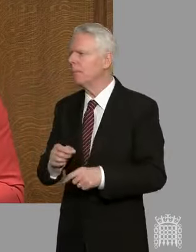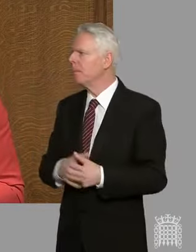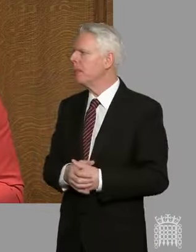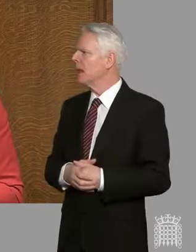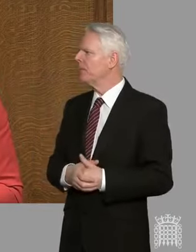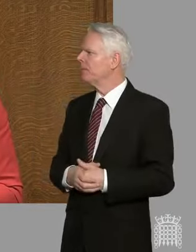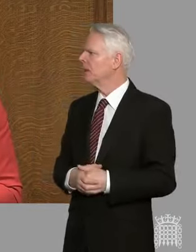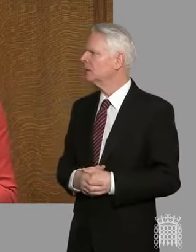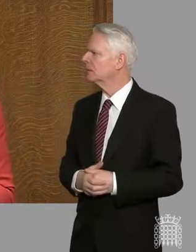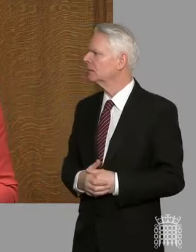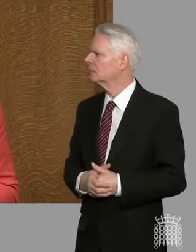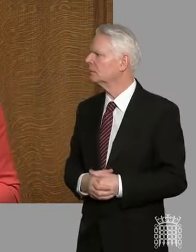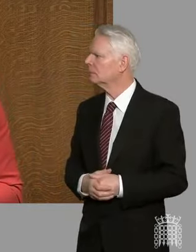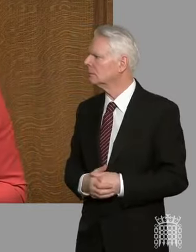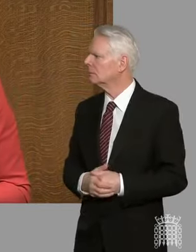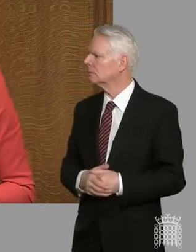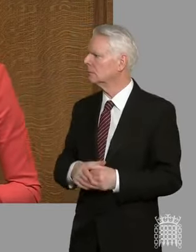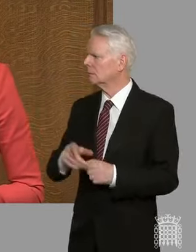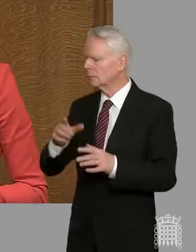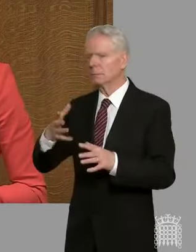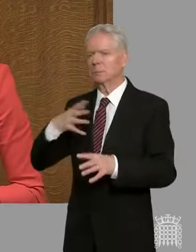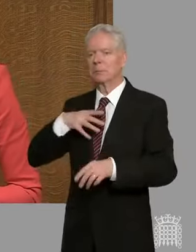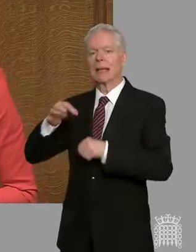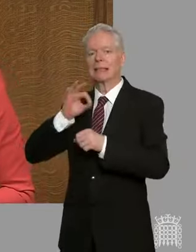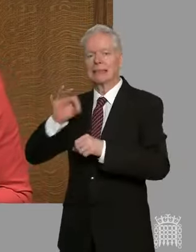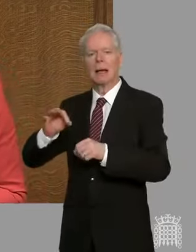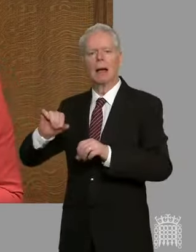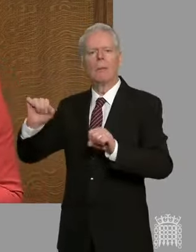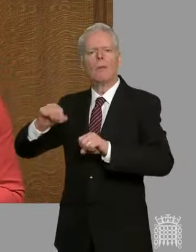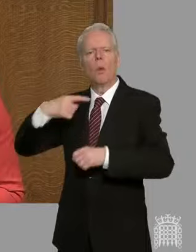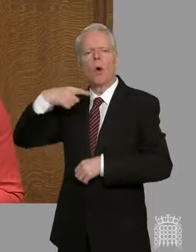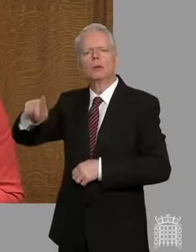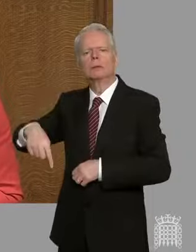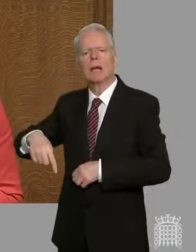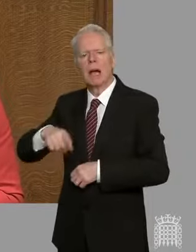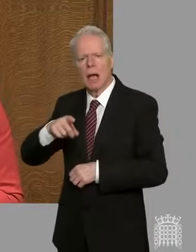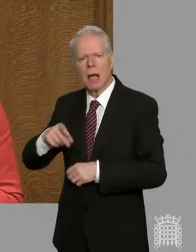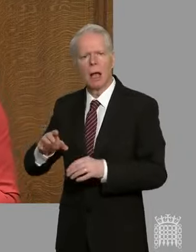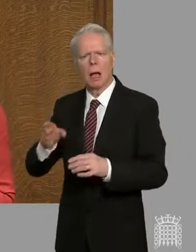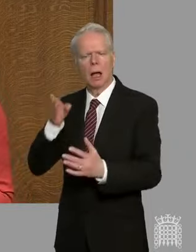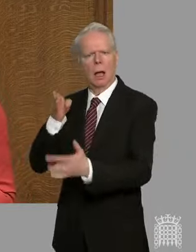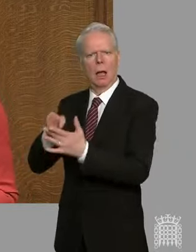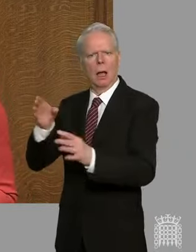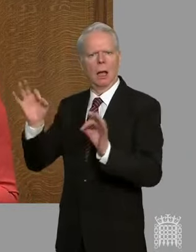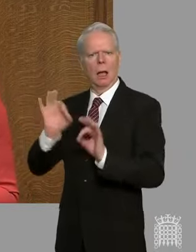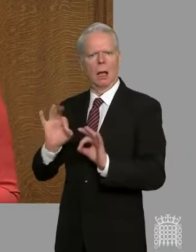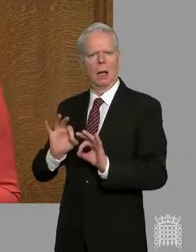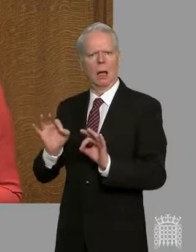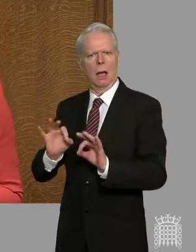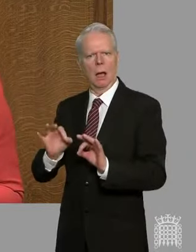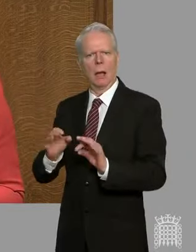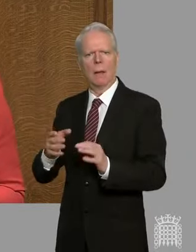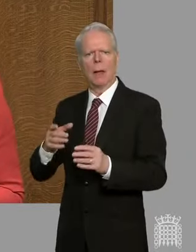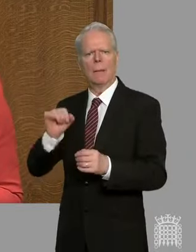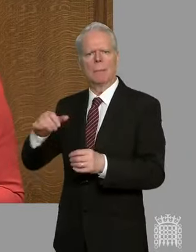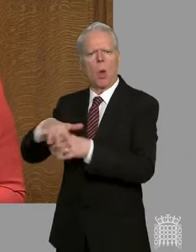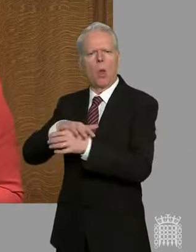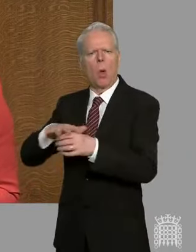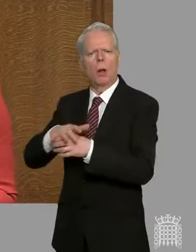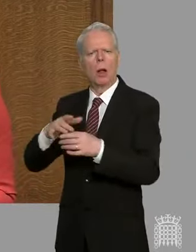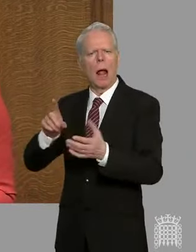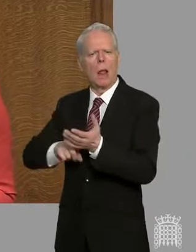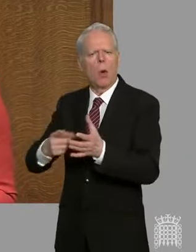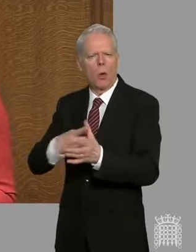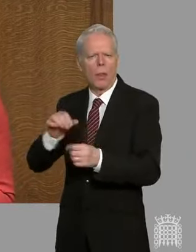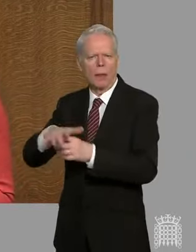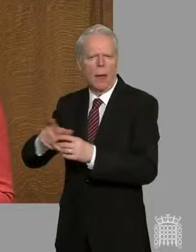to recognise the green belt that protects us against urban sprawl, and it failed to recognise the proximity to a school, a church